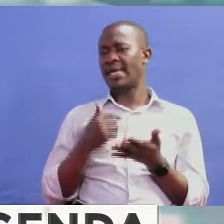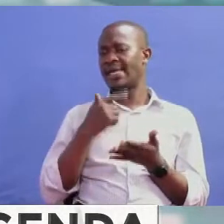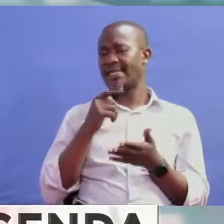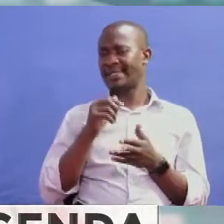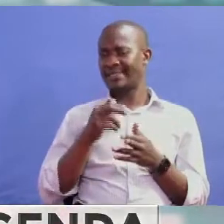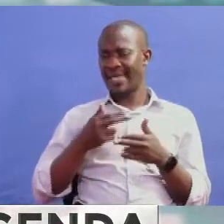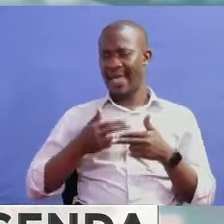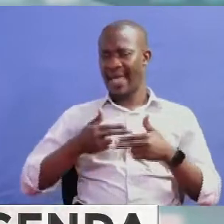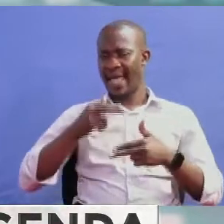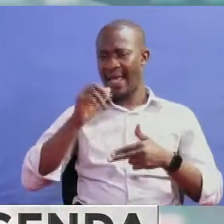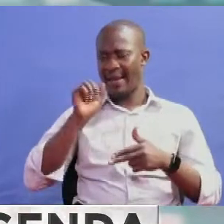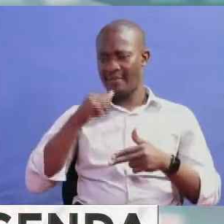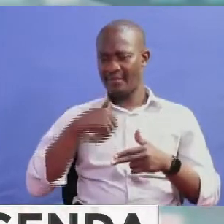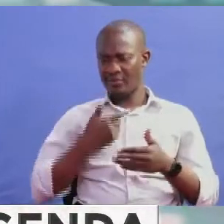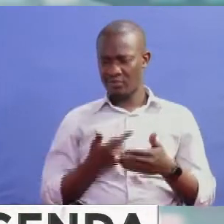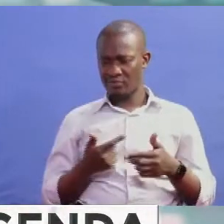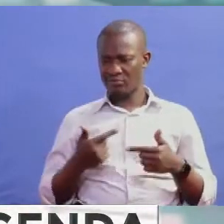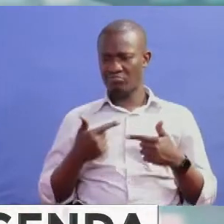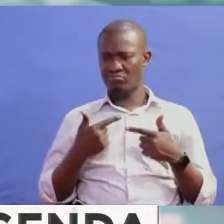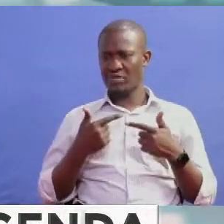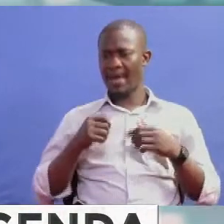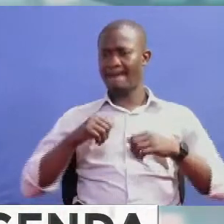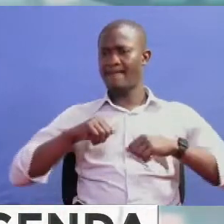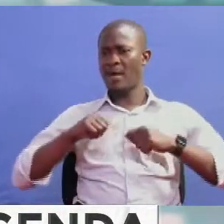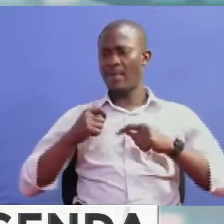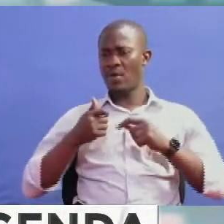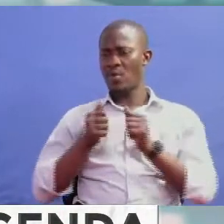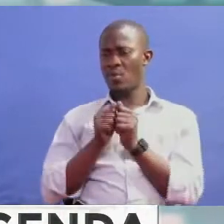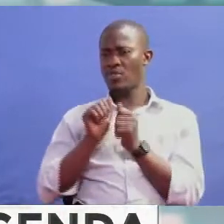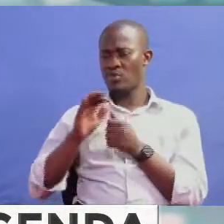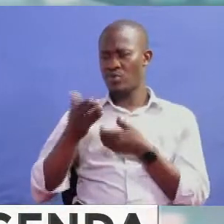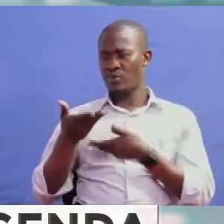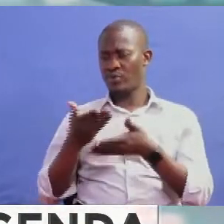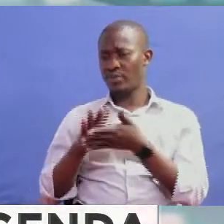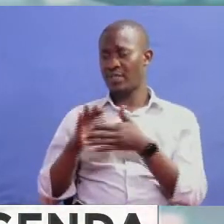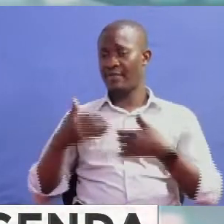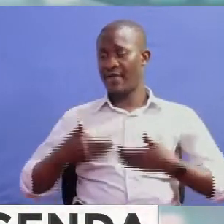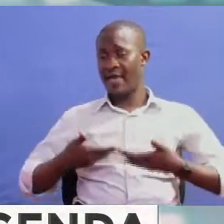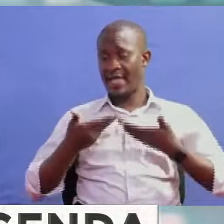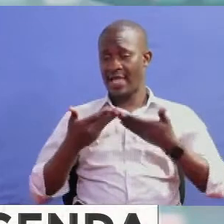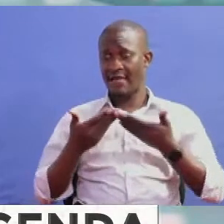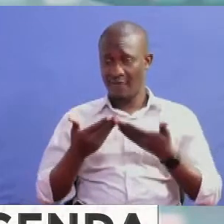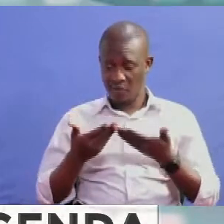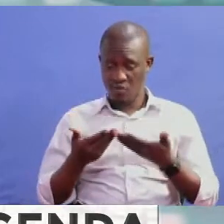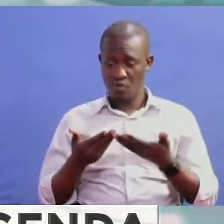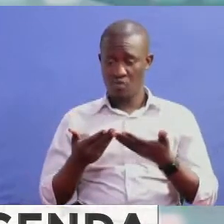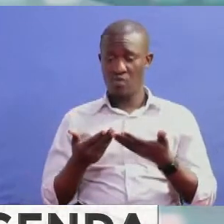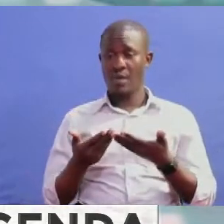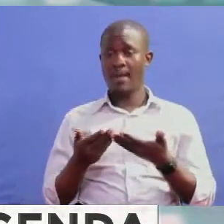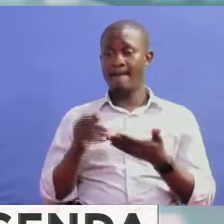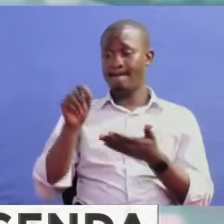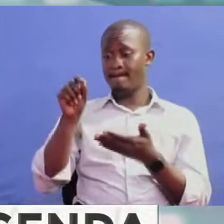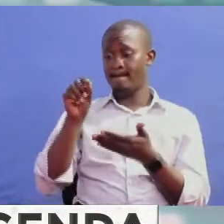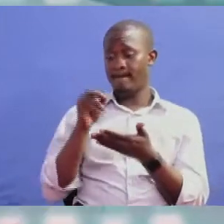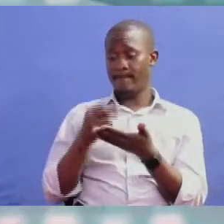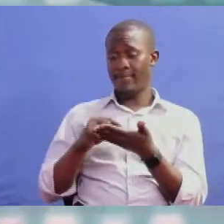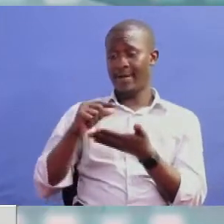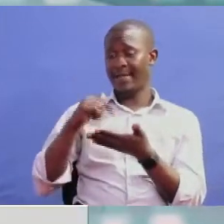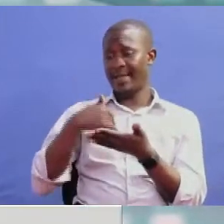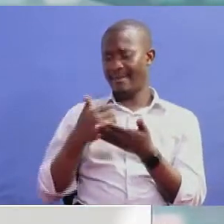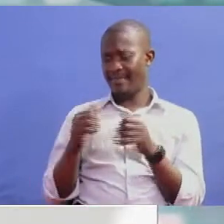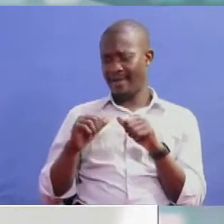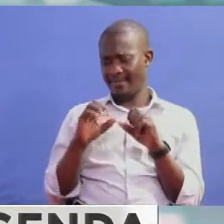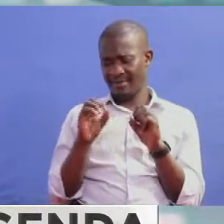can refer, then it means I'm happy with your business. If I give you a certain rate between 0 to 6, it's like I'm not happy